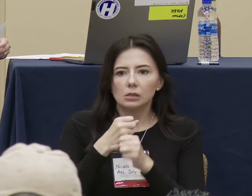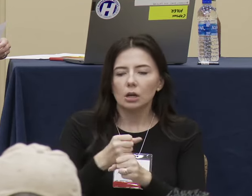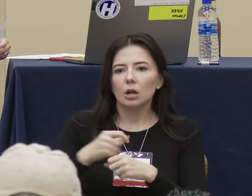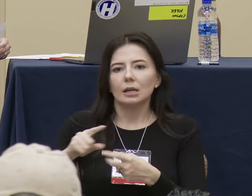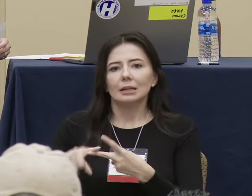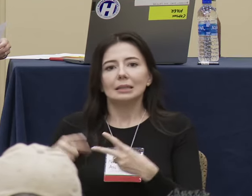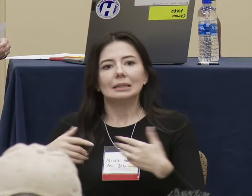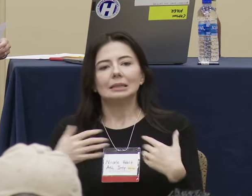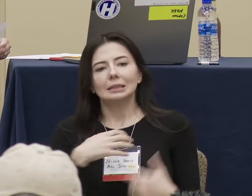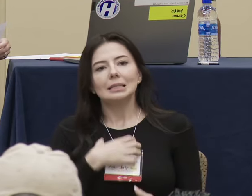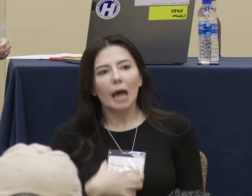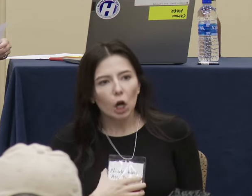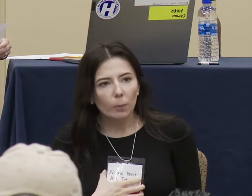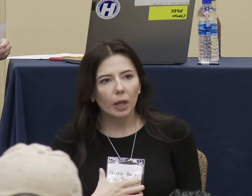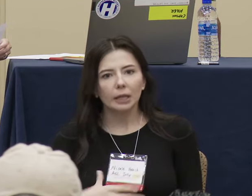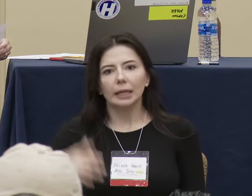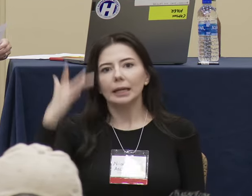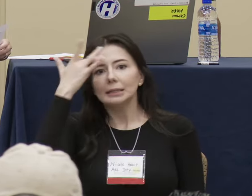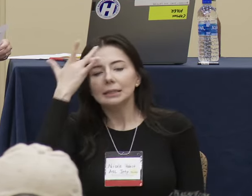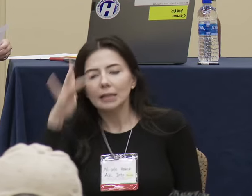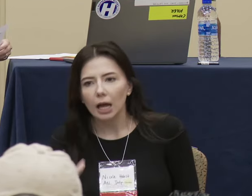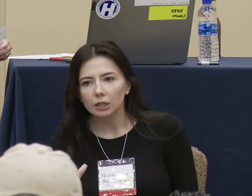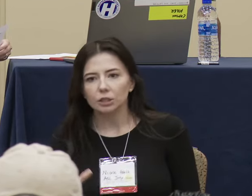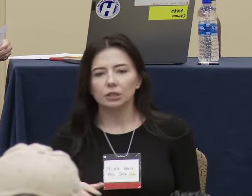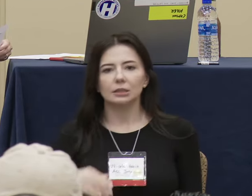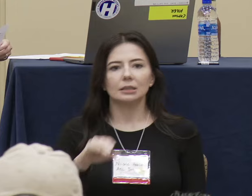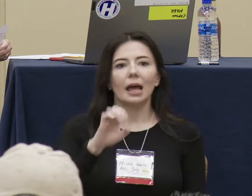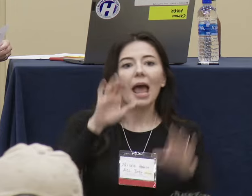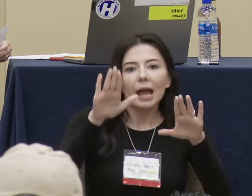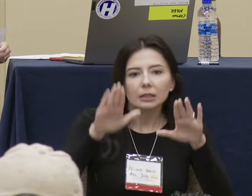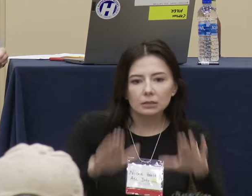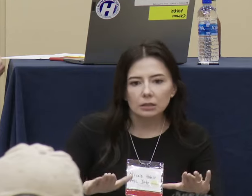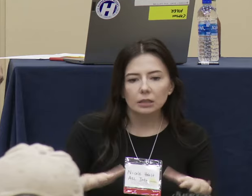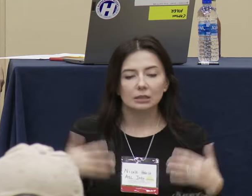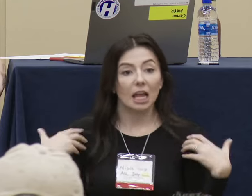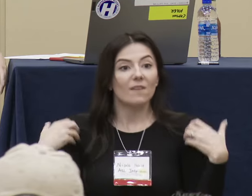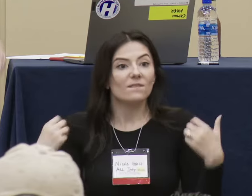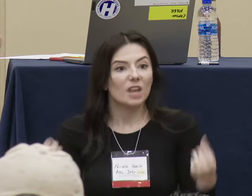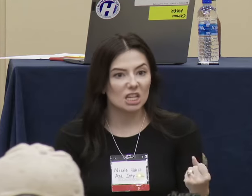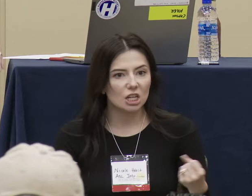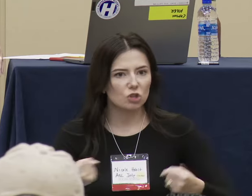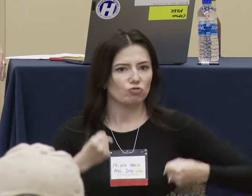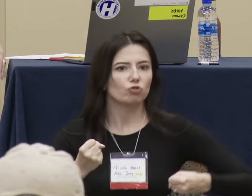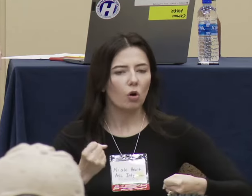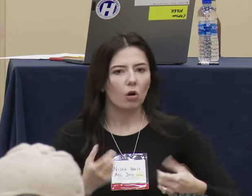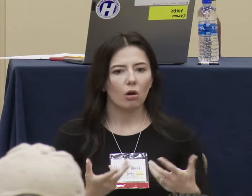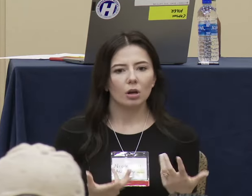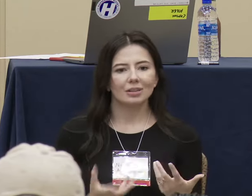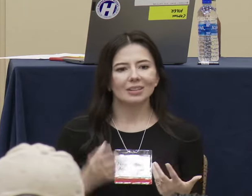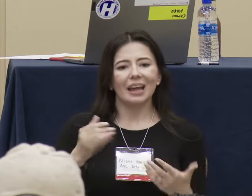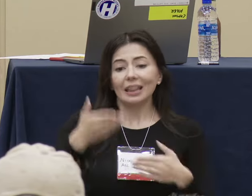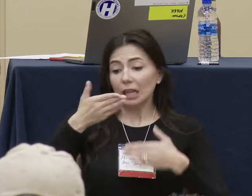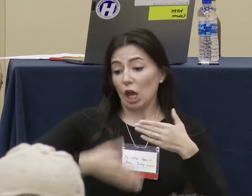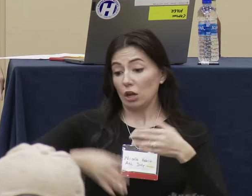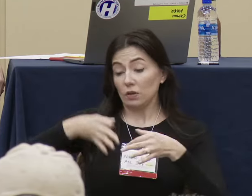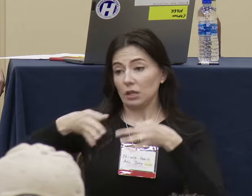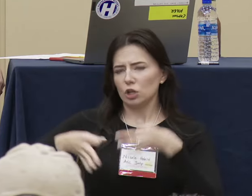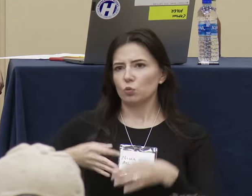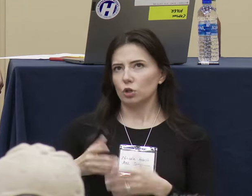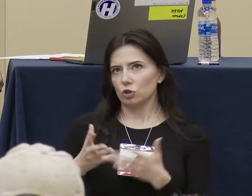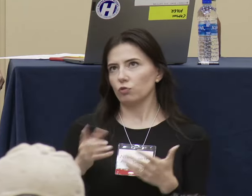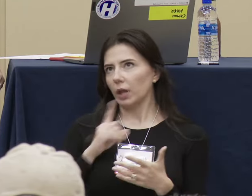desirability, intelligence, excellence, and fitness. And at the end of the definition, which is much